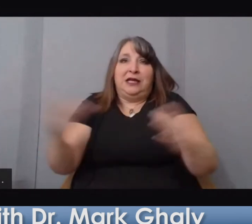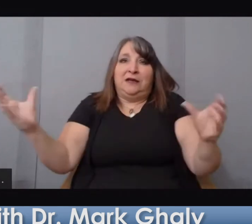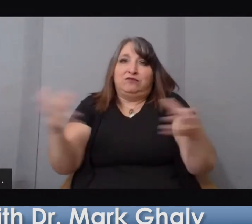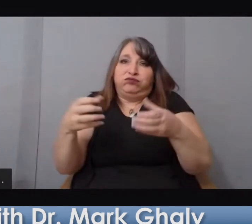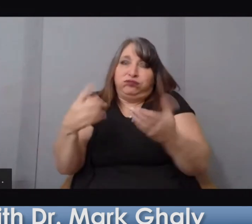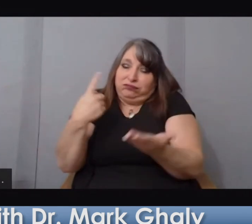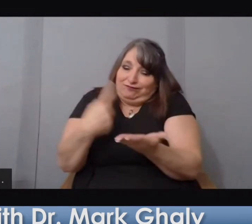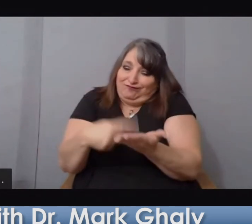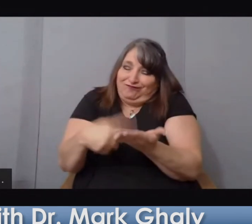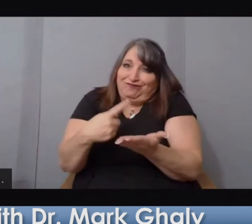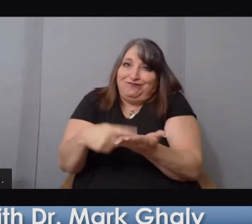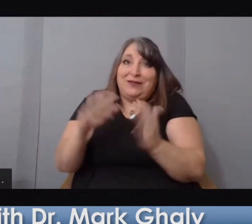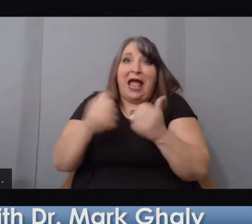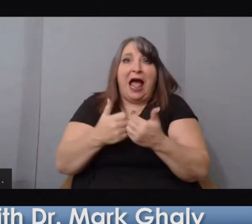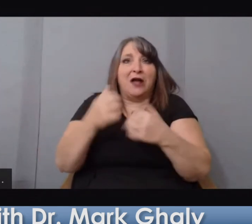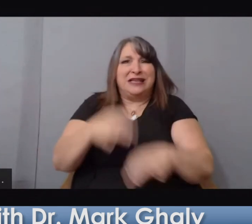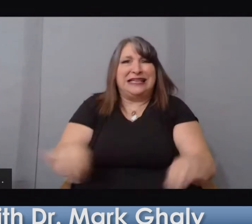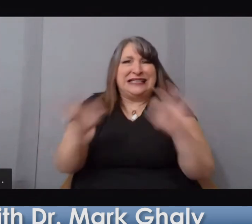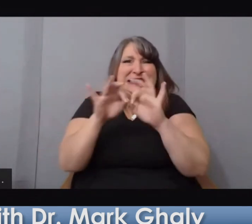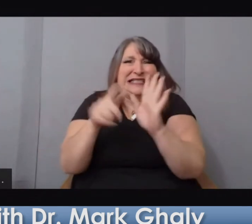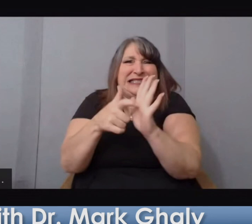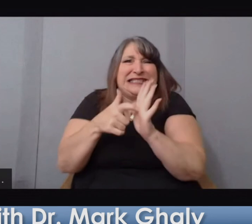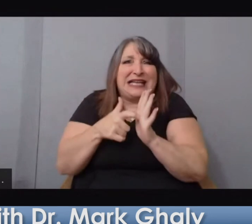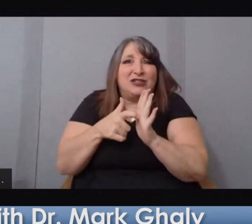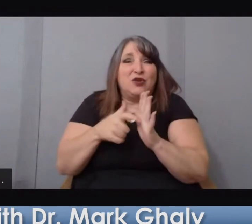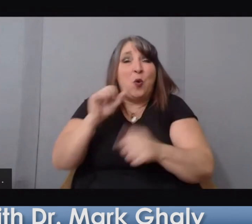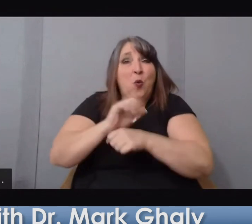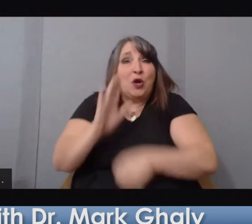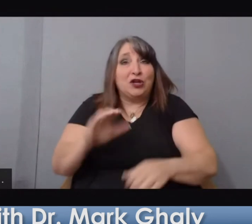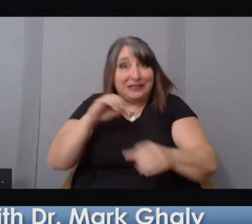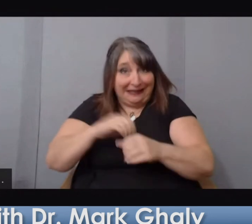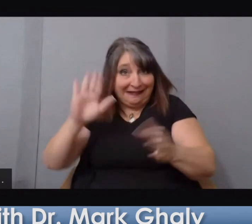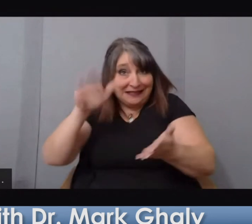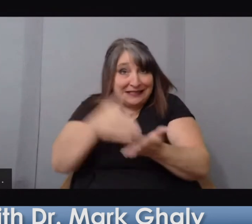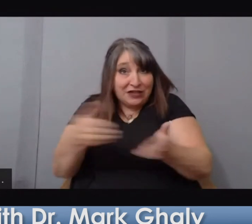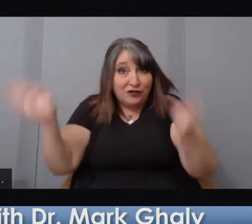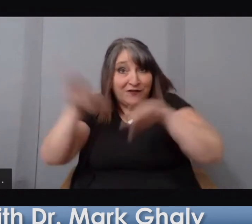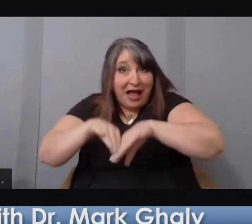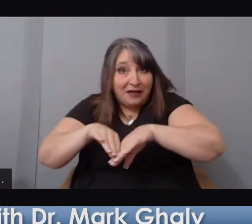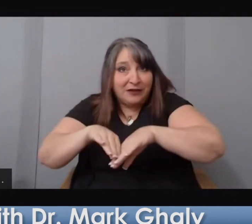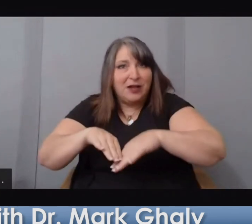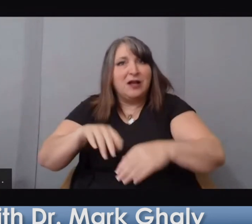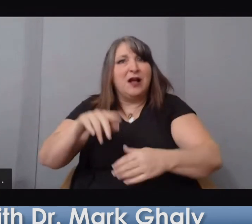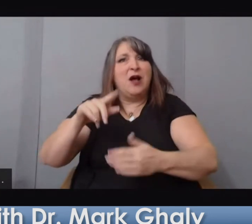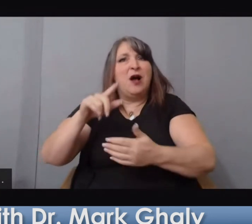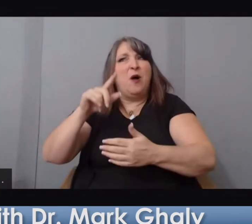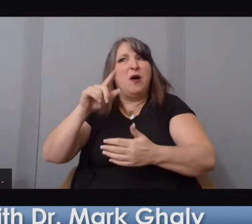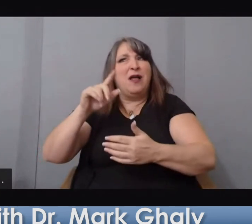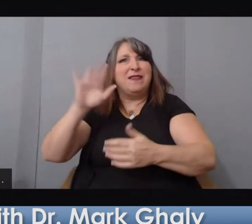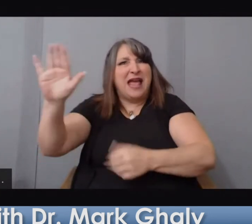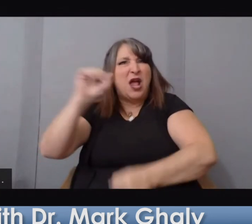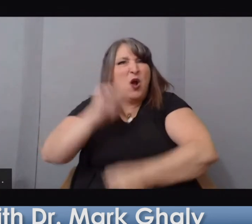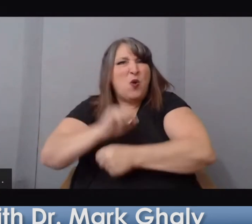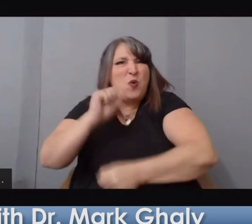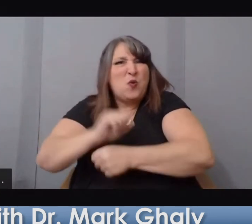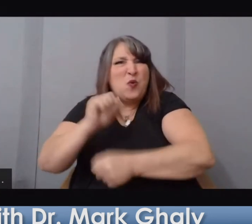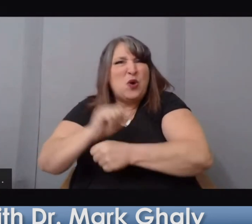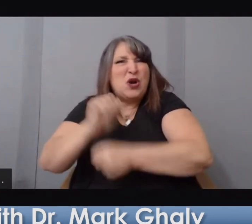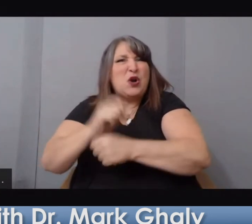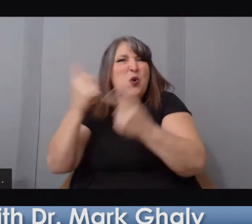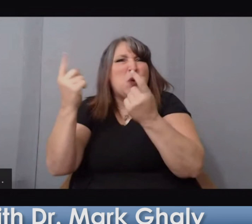the essential workers in the Central Valley, both not only how they work, but when they return home, some of